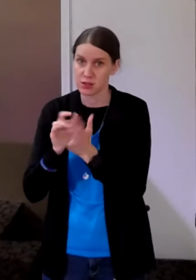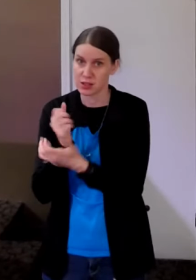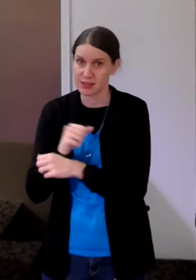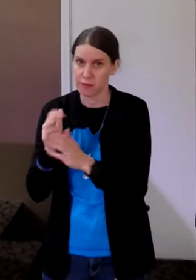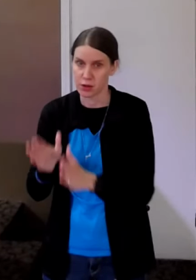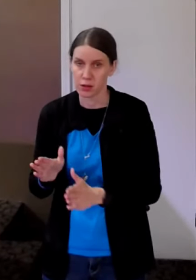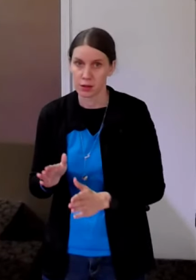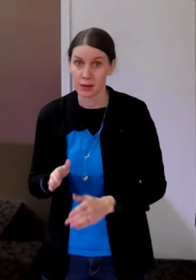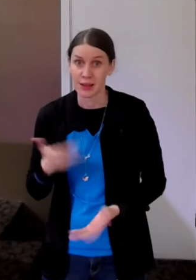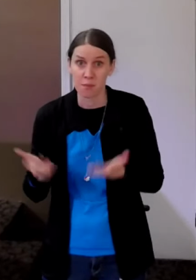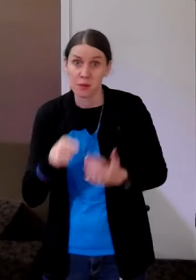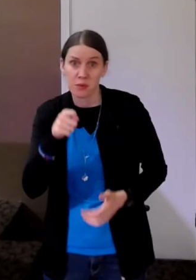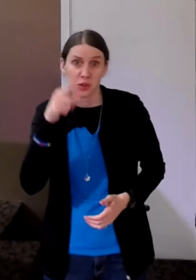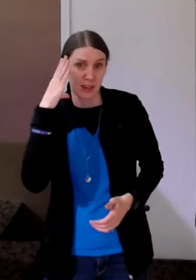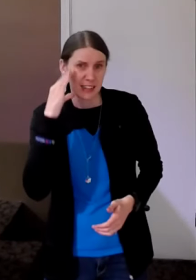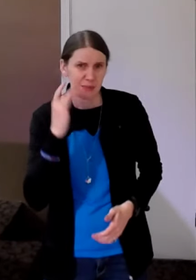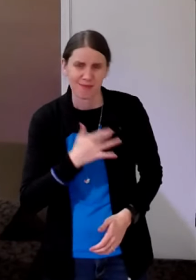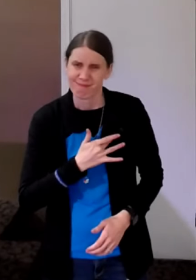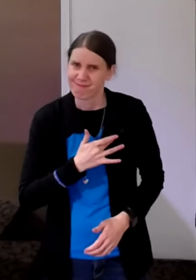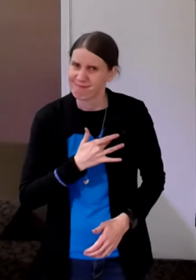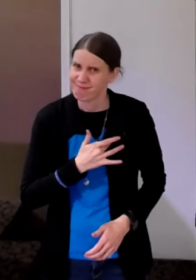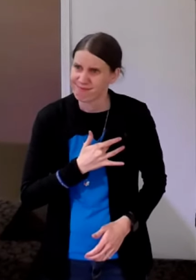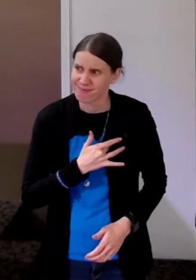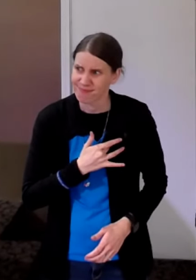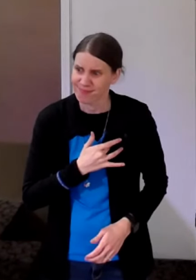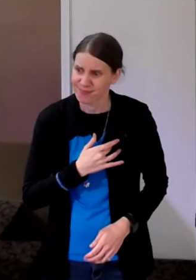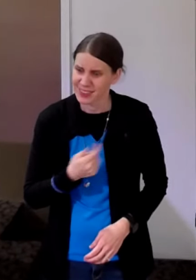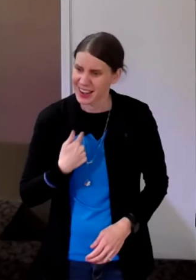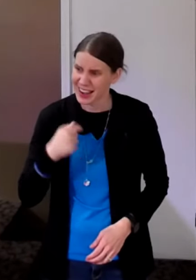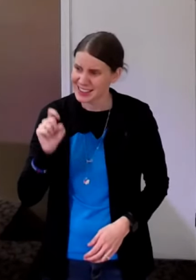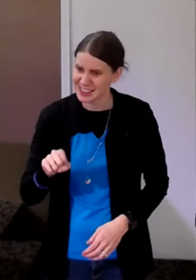heart right now and telling you, "I'm lacking something. I'm